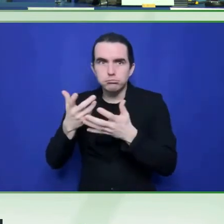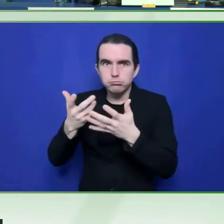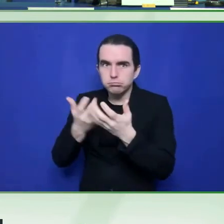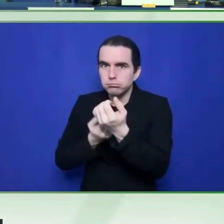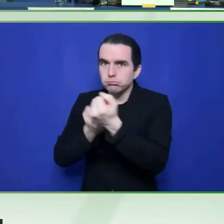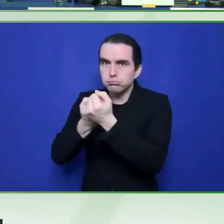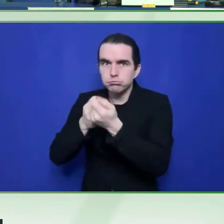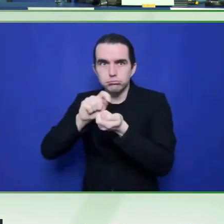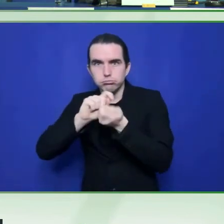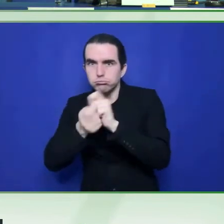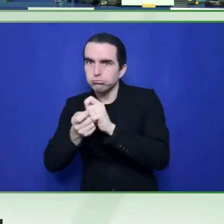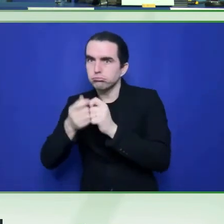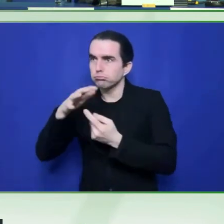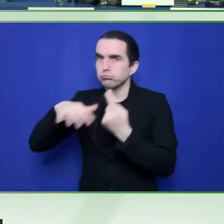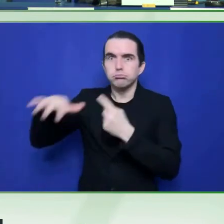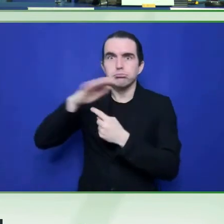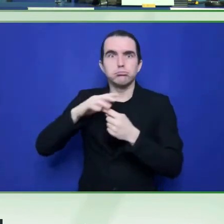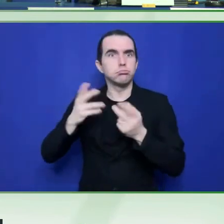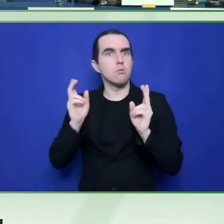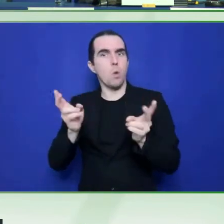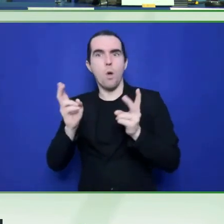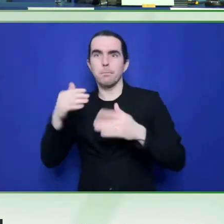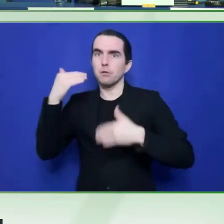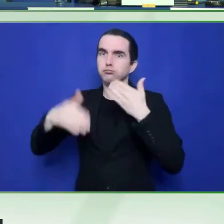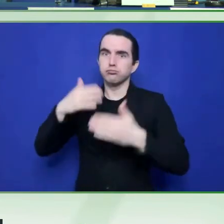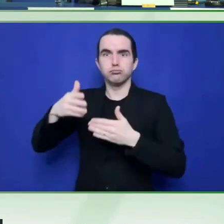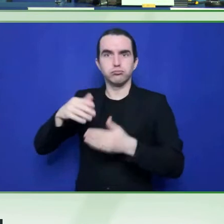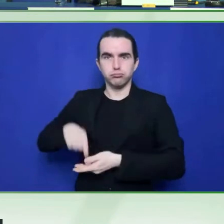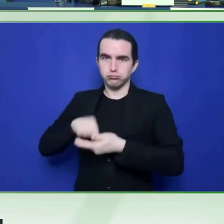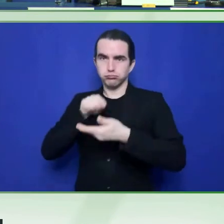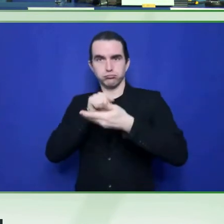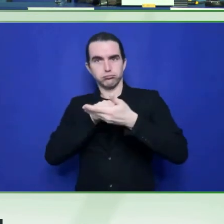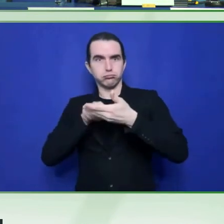born with disabilities and entering the working life.